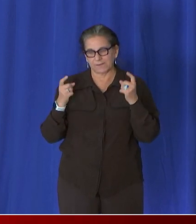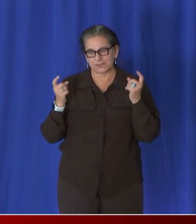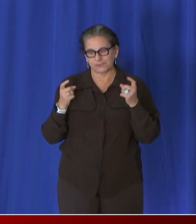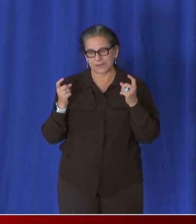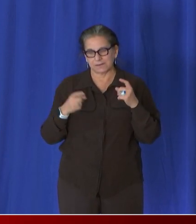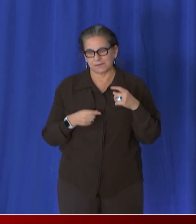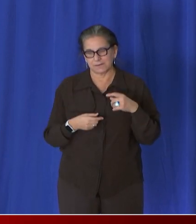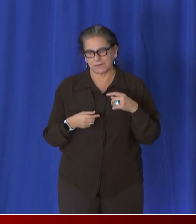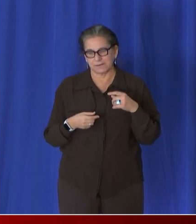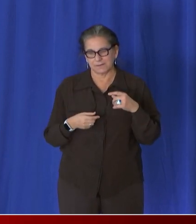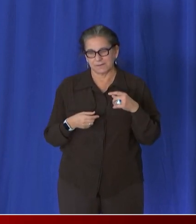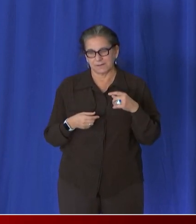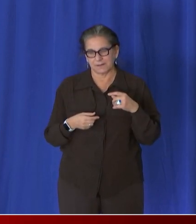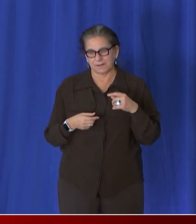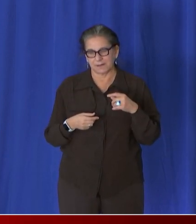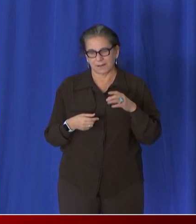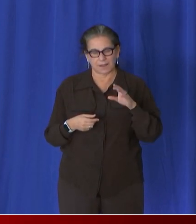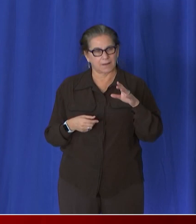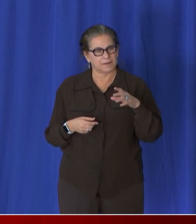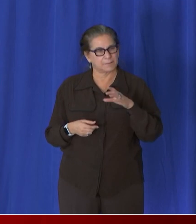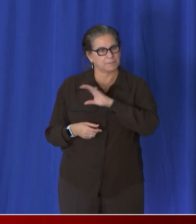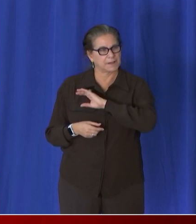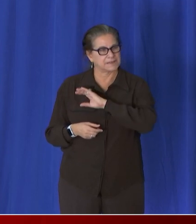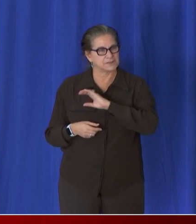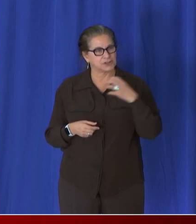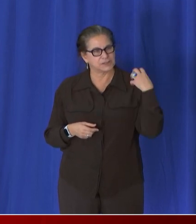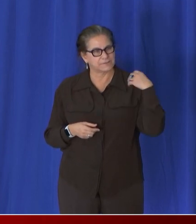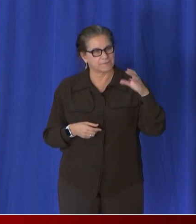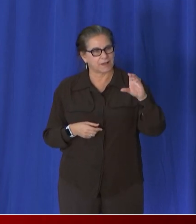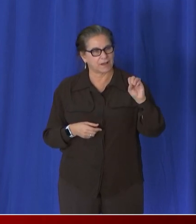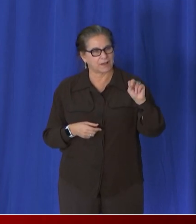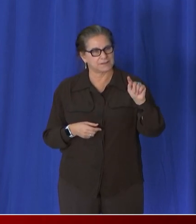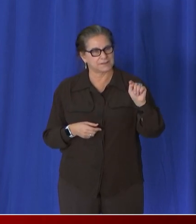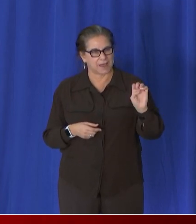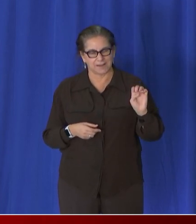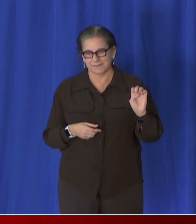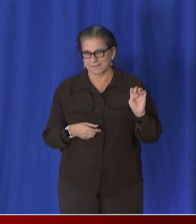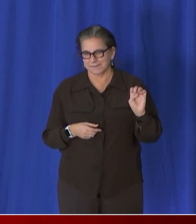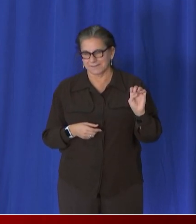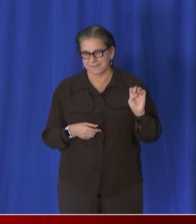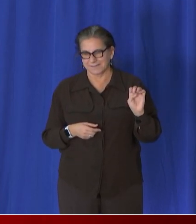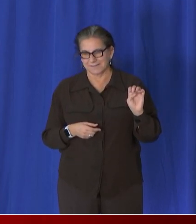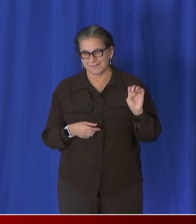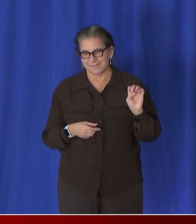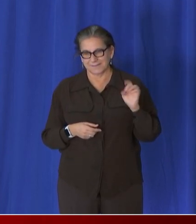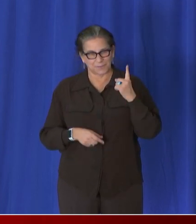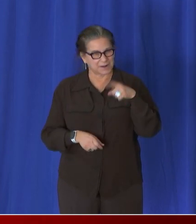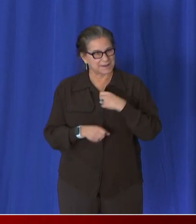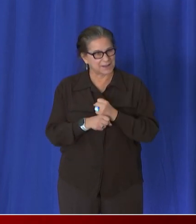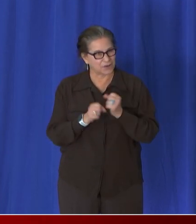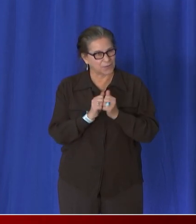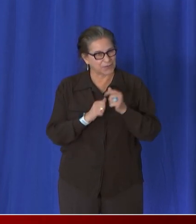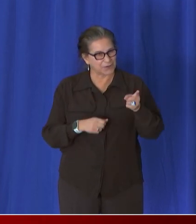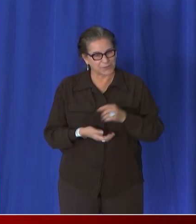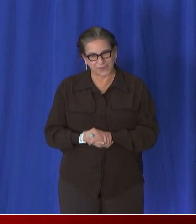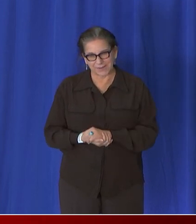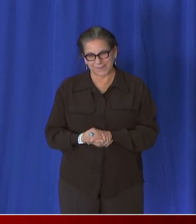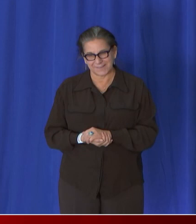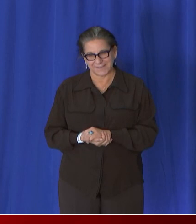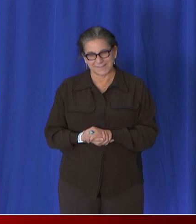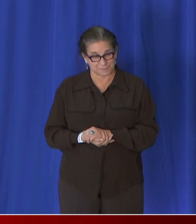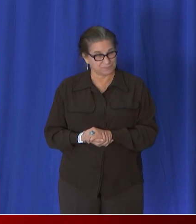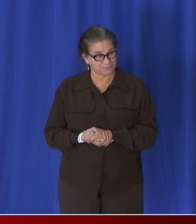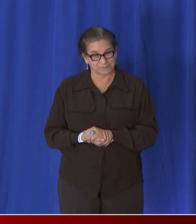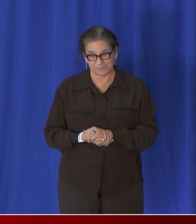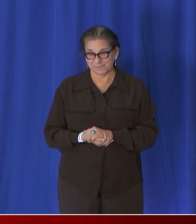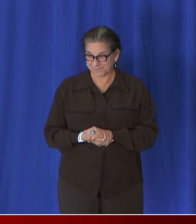have, anything you want to say looking back on the year and just, the job that he's done so far?